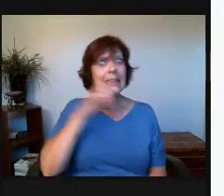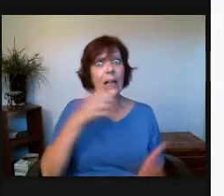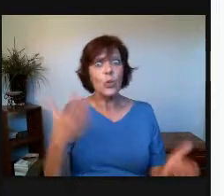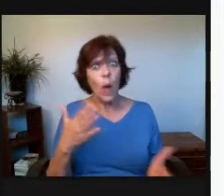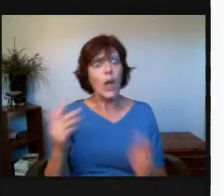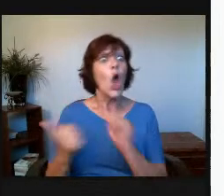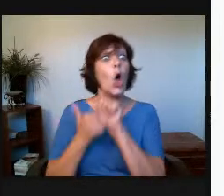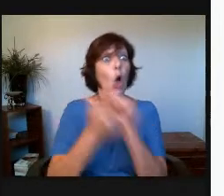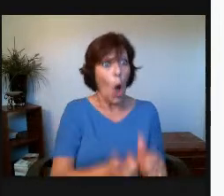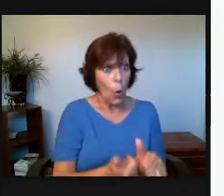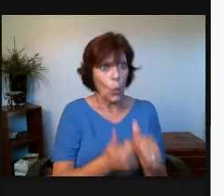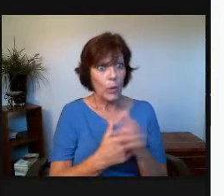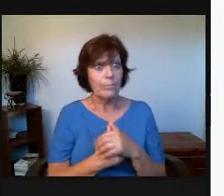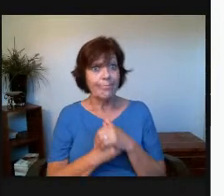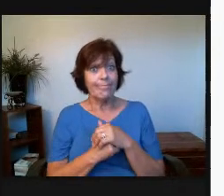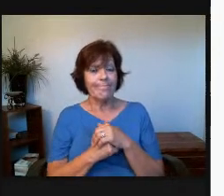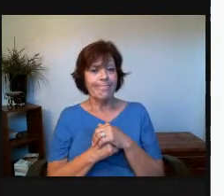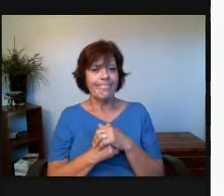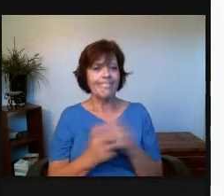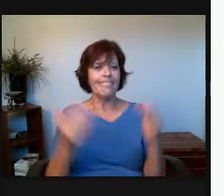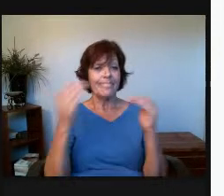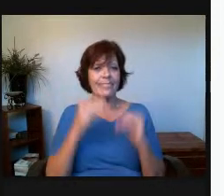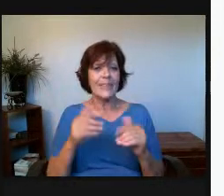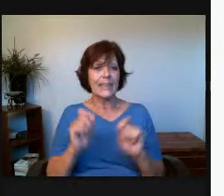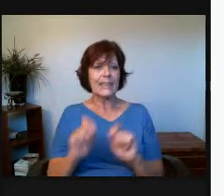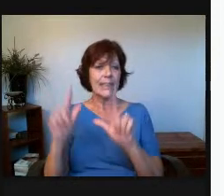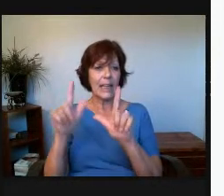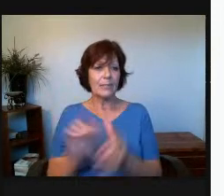probably time to go. Next slide, please.